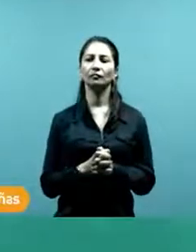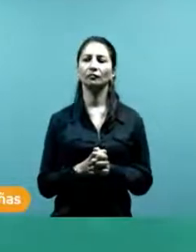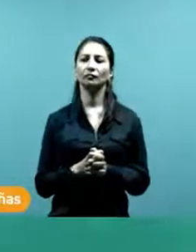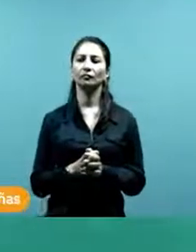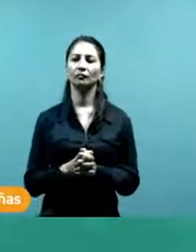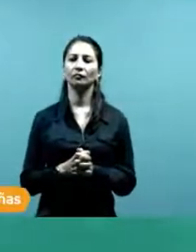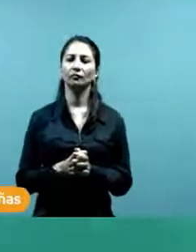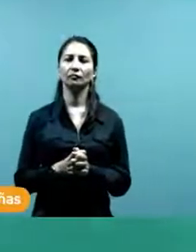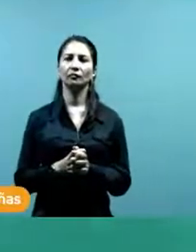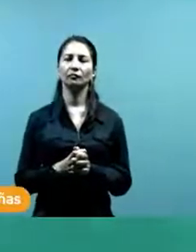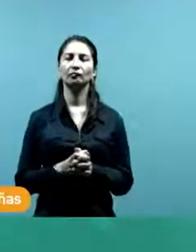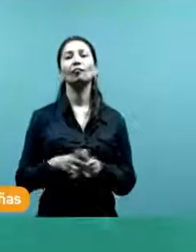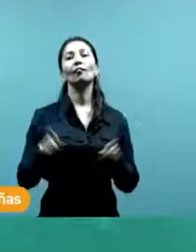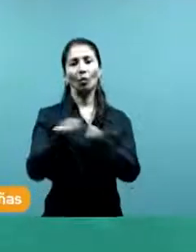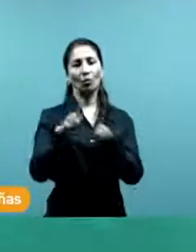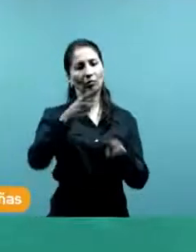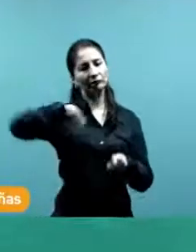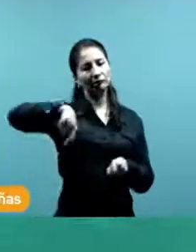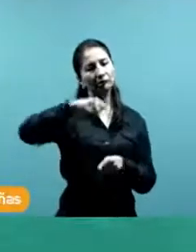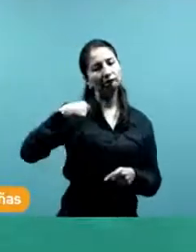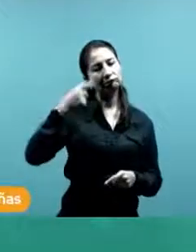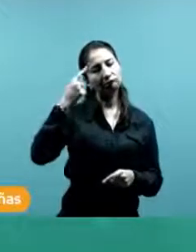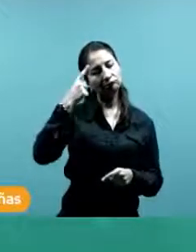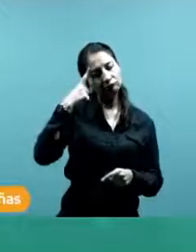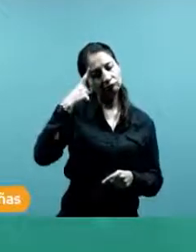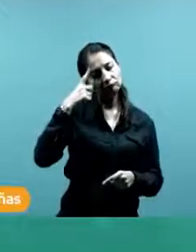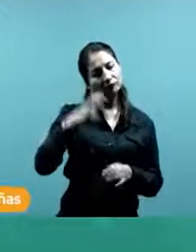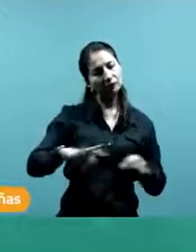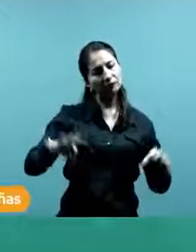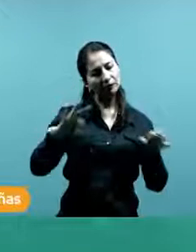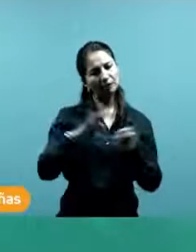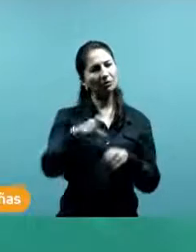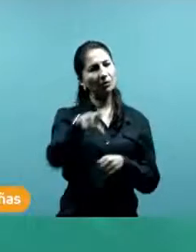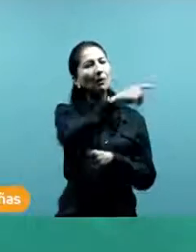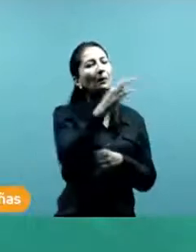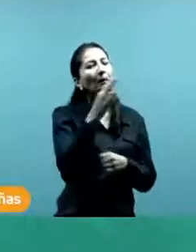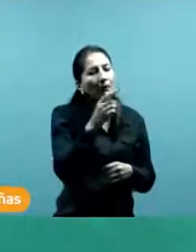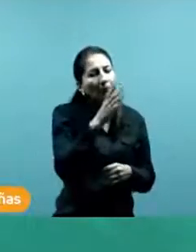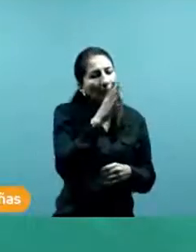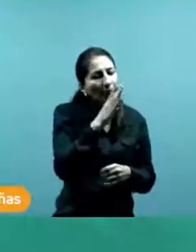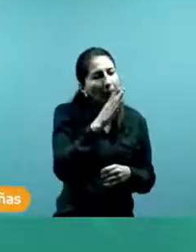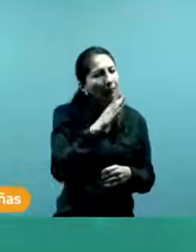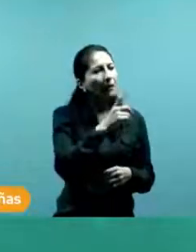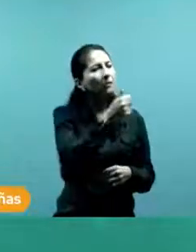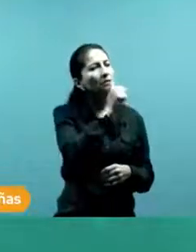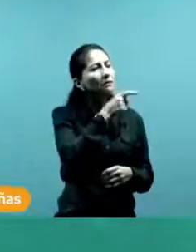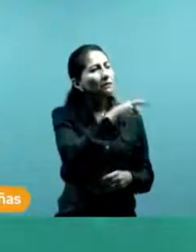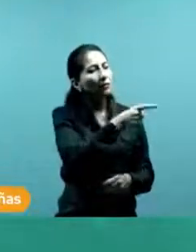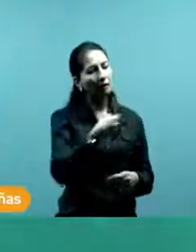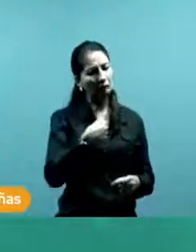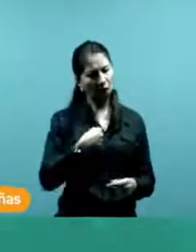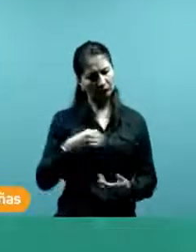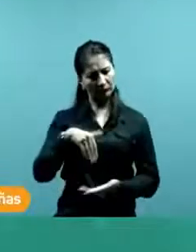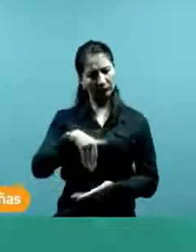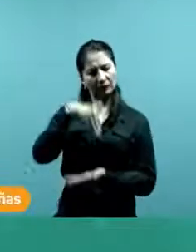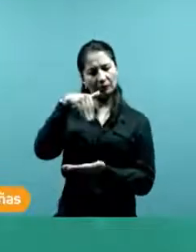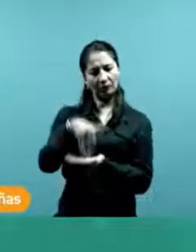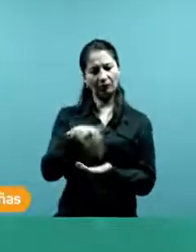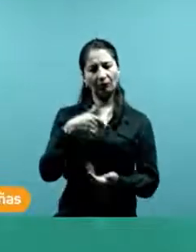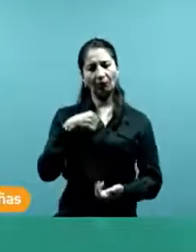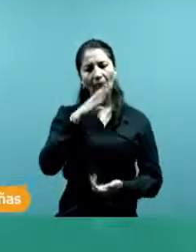react as people who are not necessarily engaged in this entire process, but as people who are